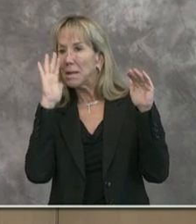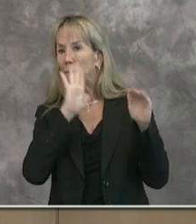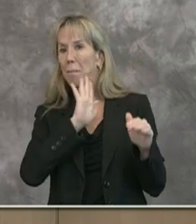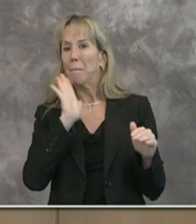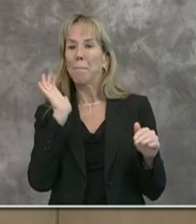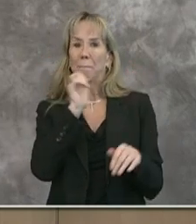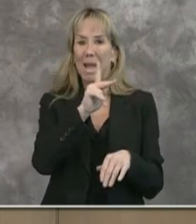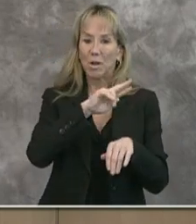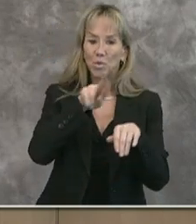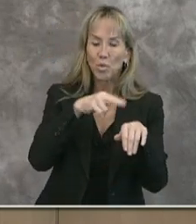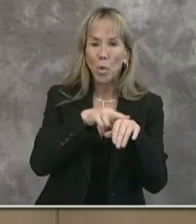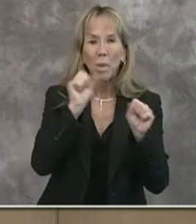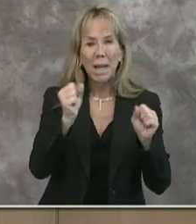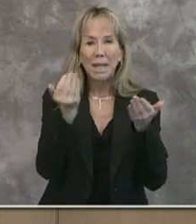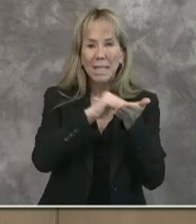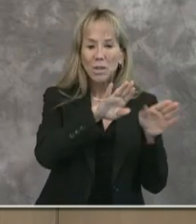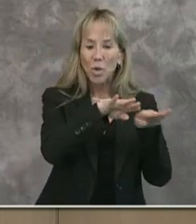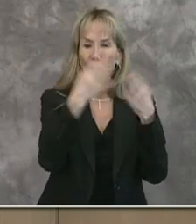things back up.